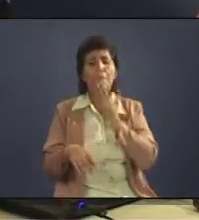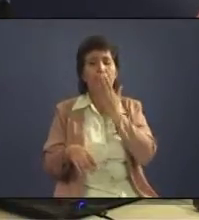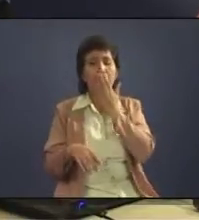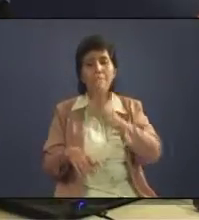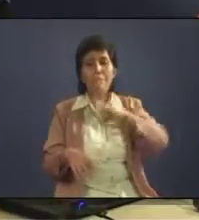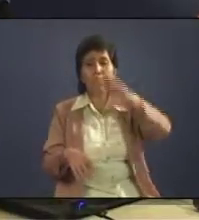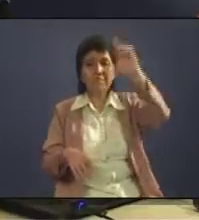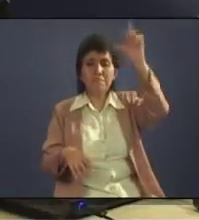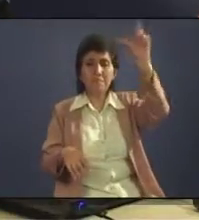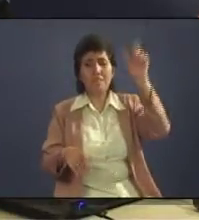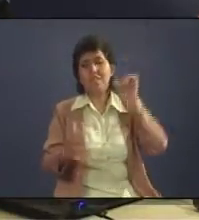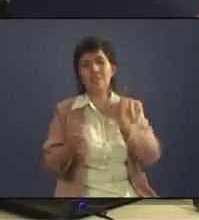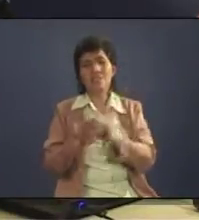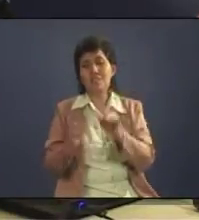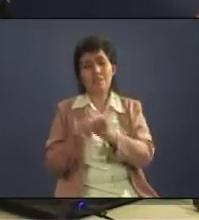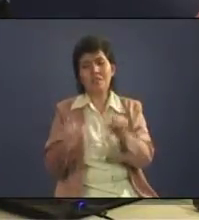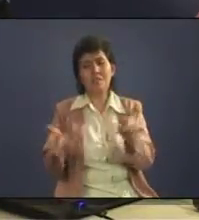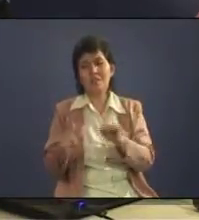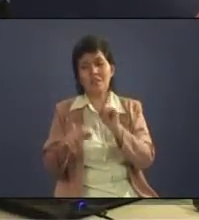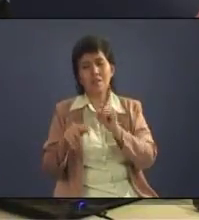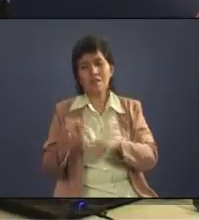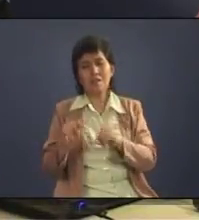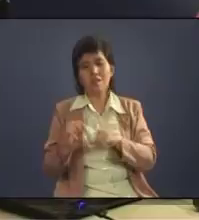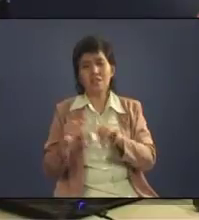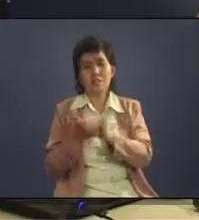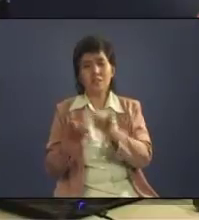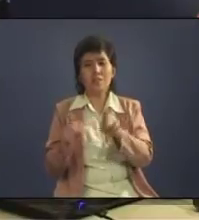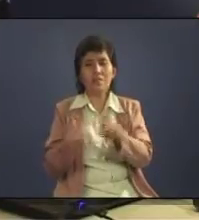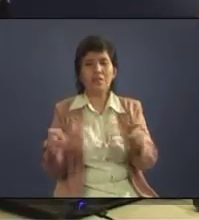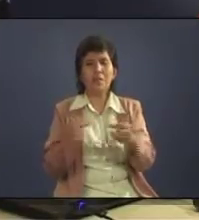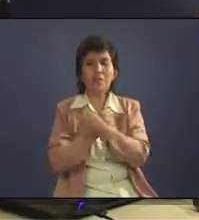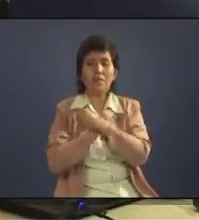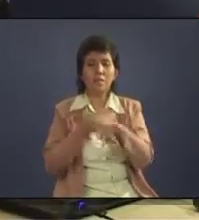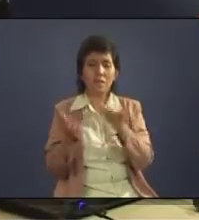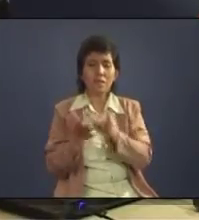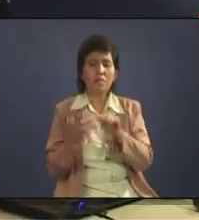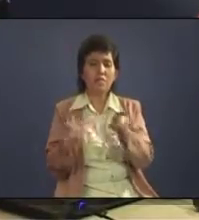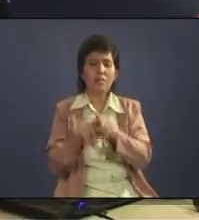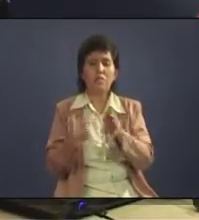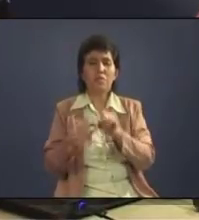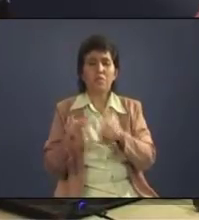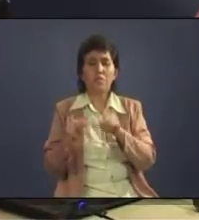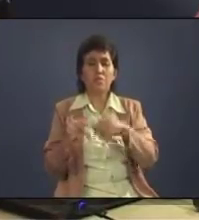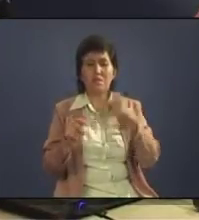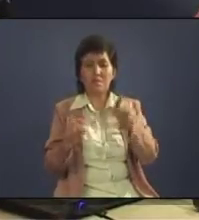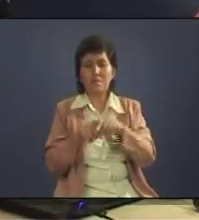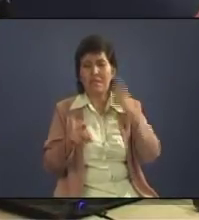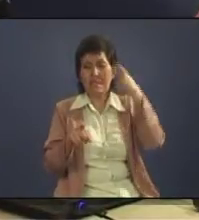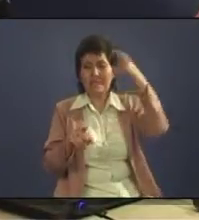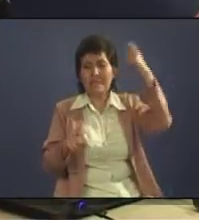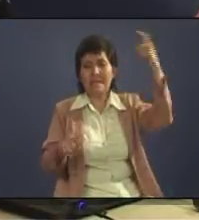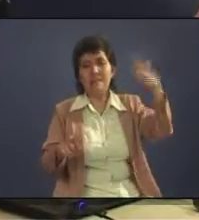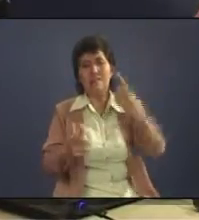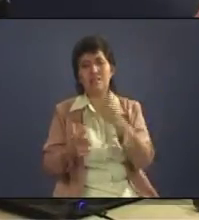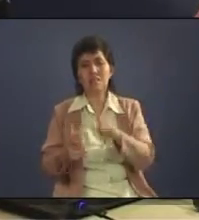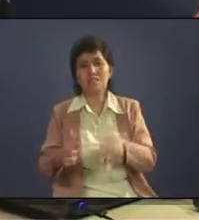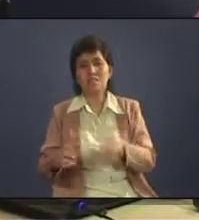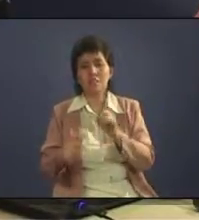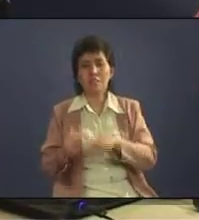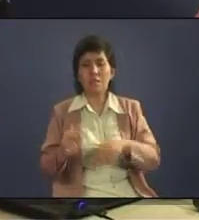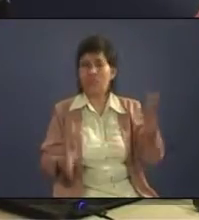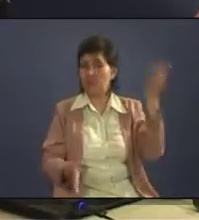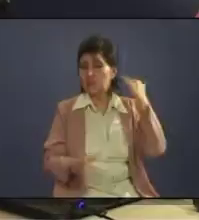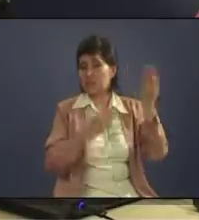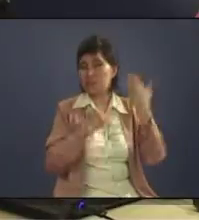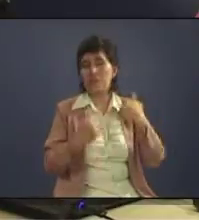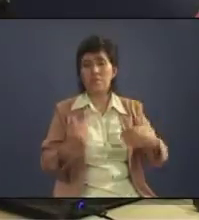Okay. It's just passion. Okay, passion survives the love period. Sometimes people's love is commitment. Okay, last time people